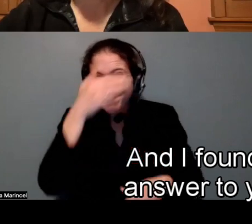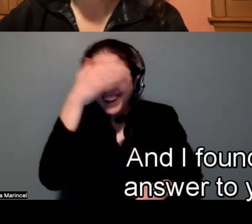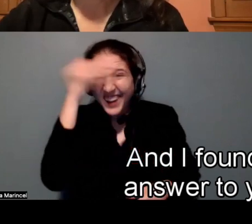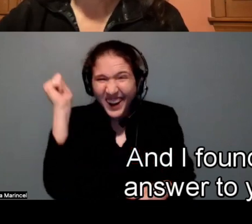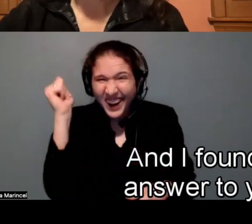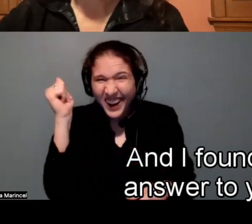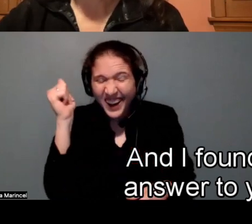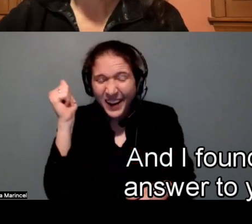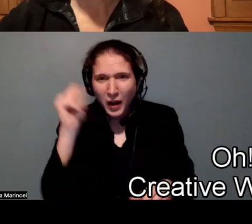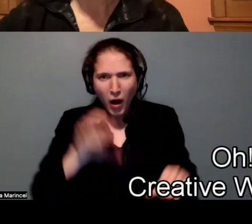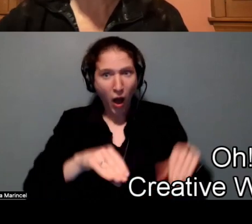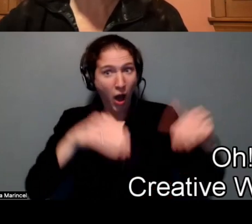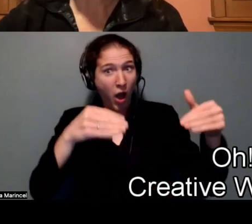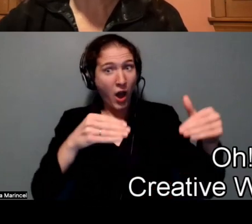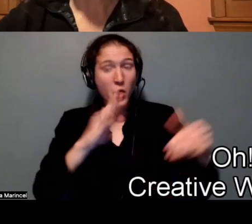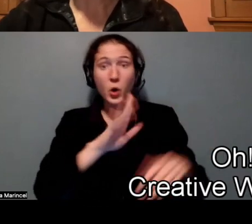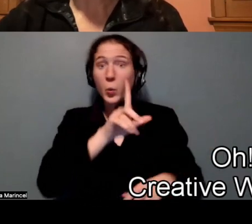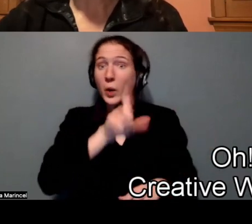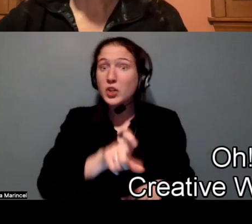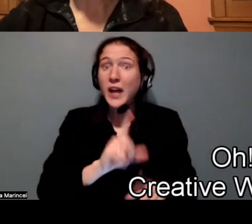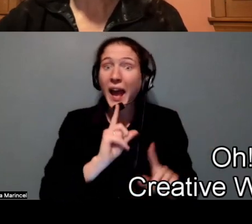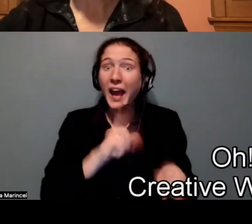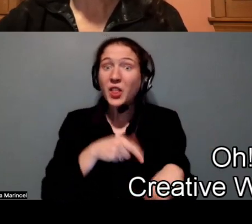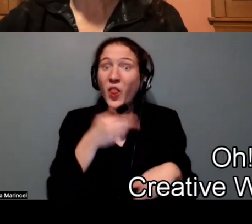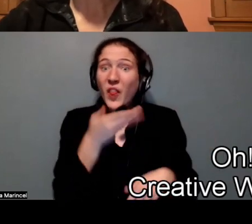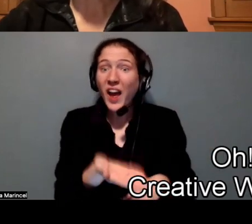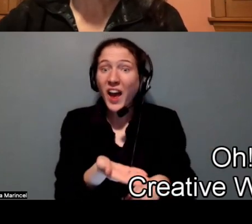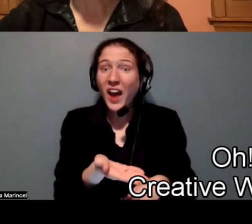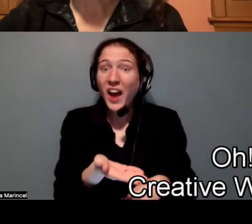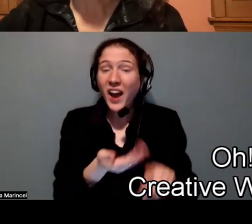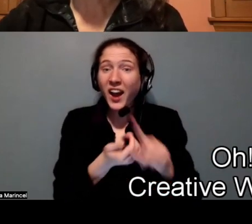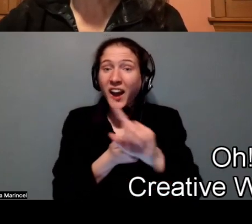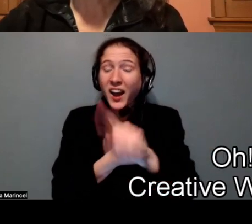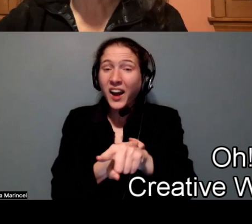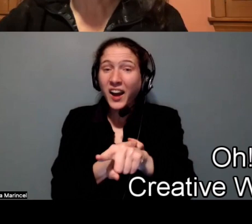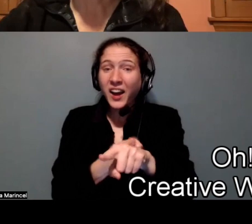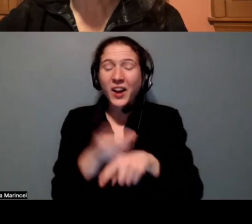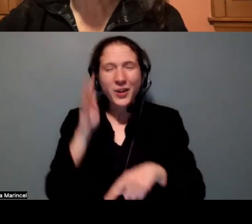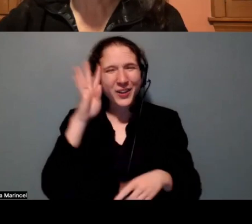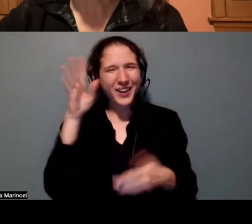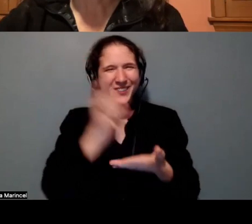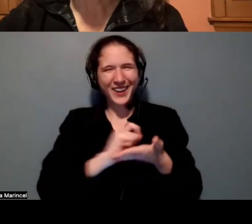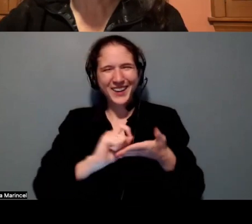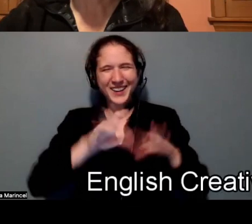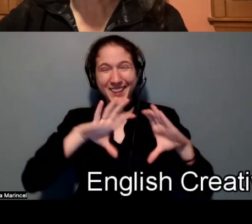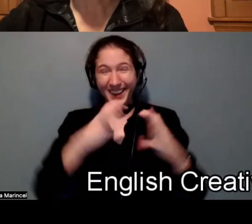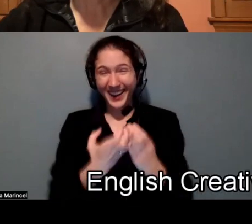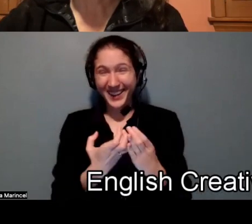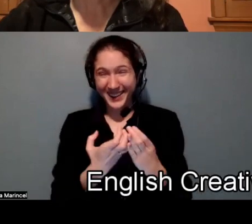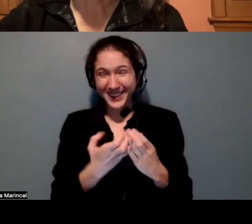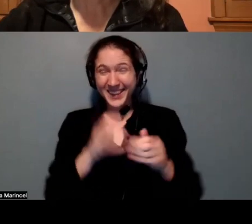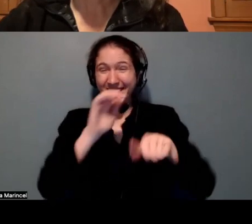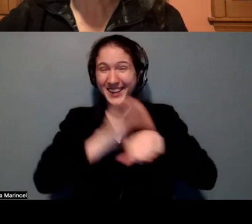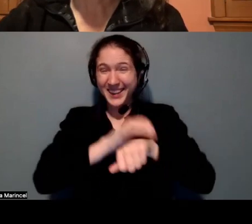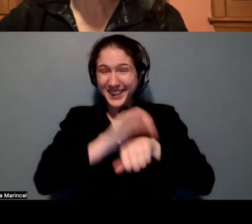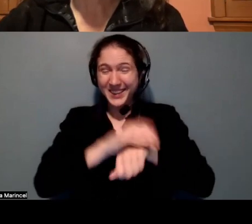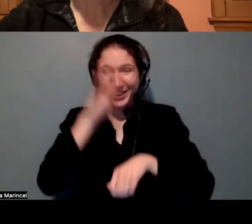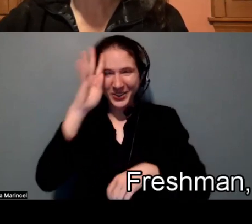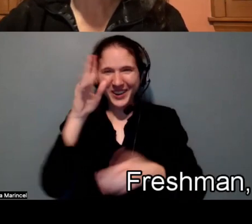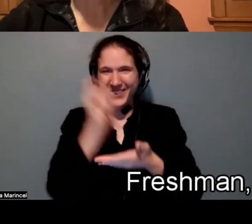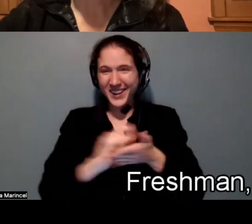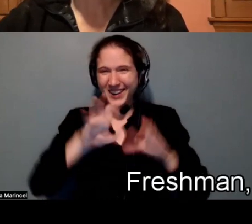I found the answer to your question. Oh, Cool. Creative writing class, English creative writing